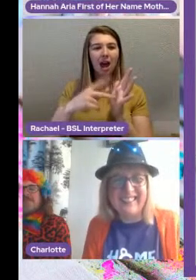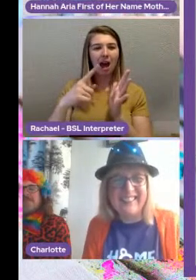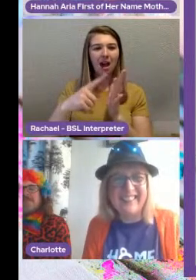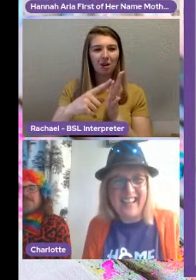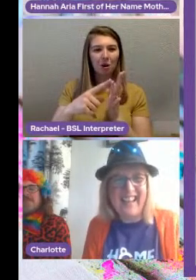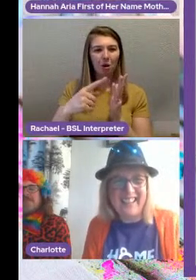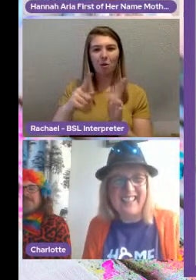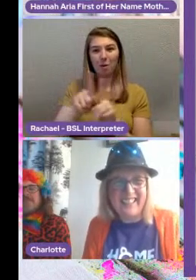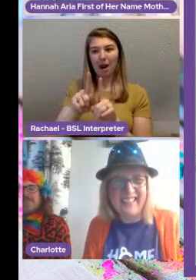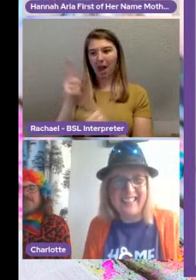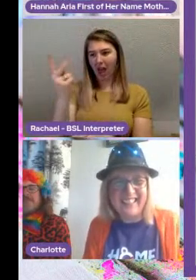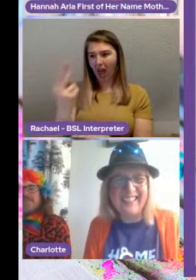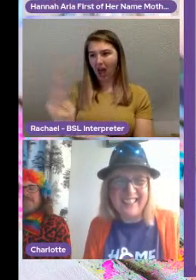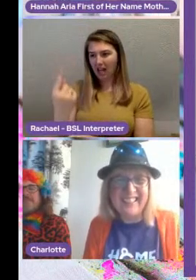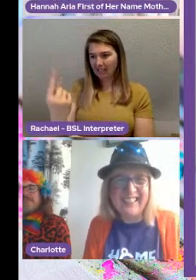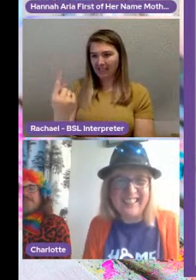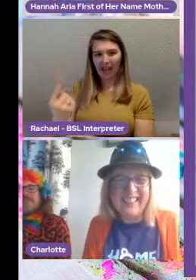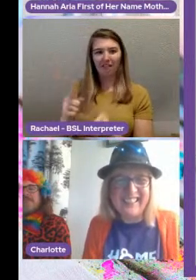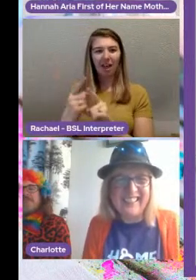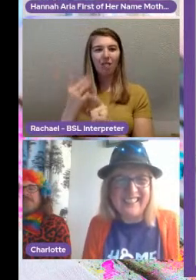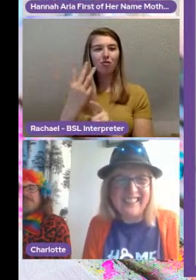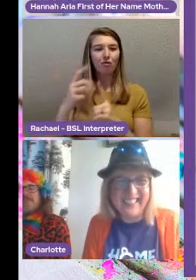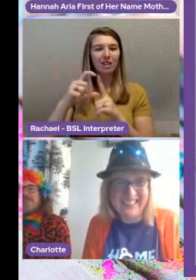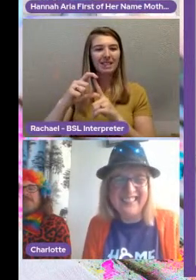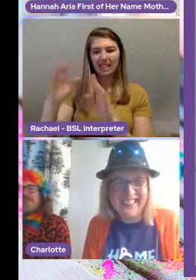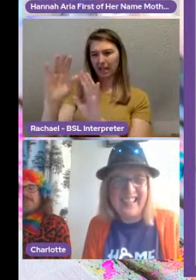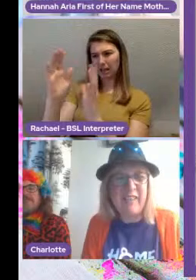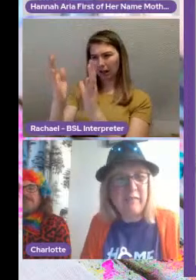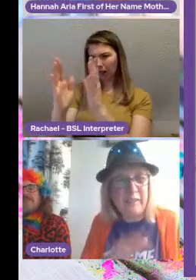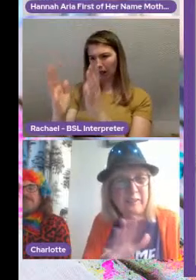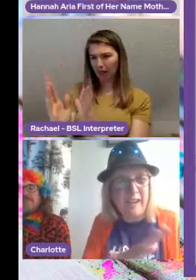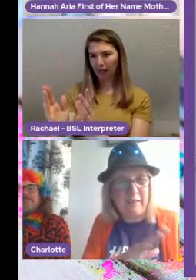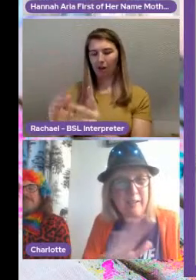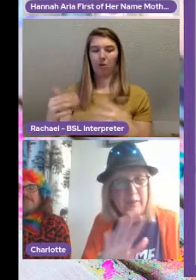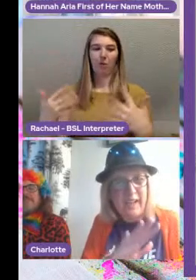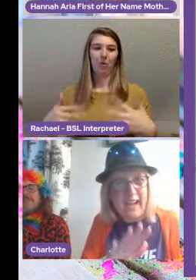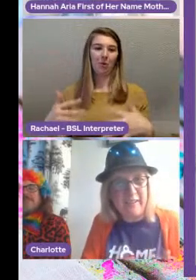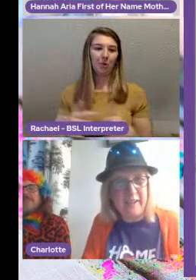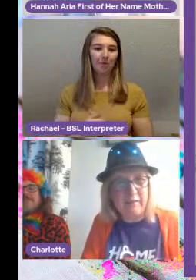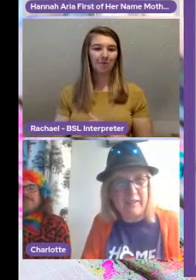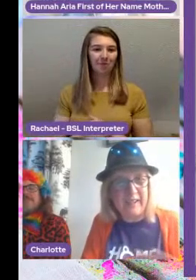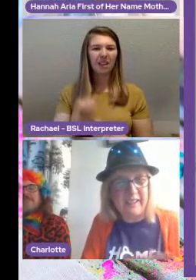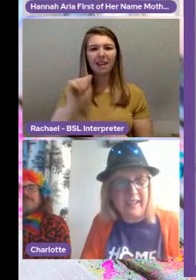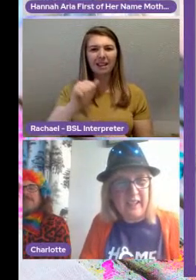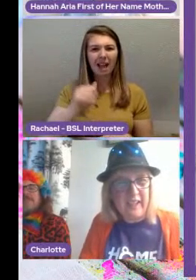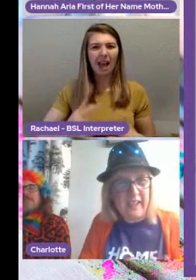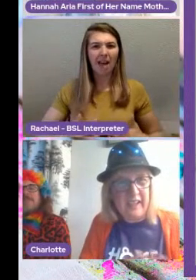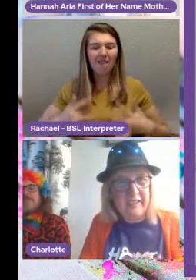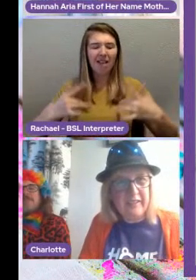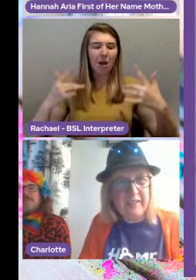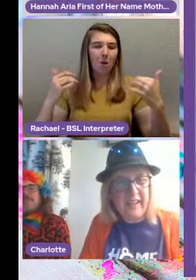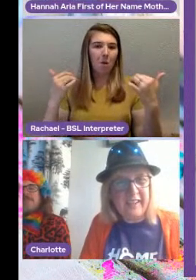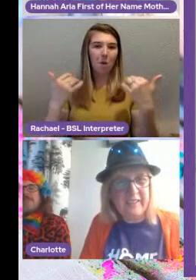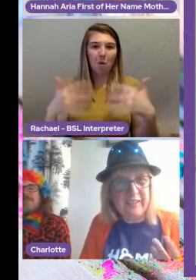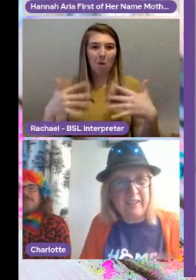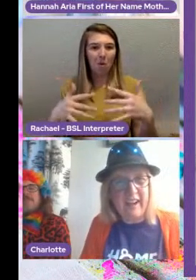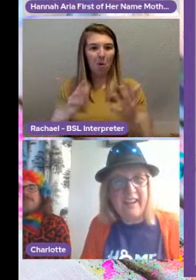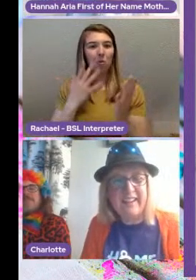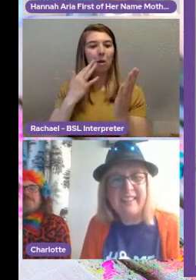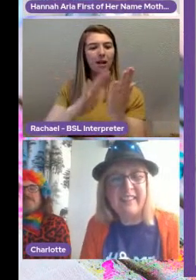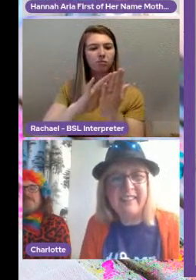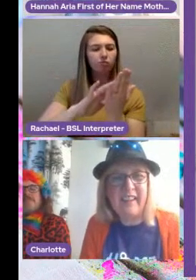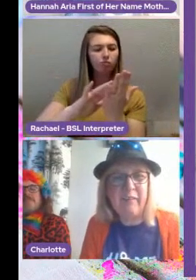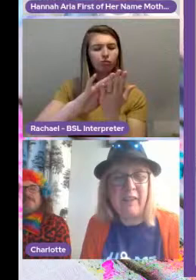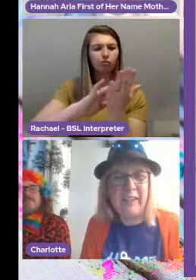because it's almost like a three-dimensional textured sculpture, isn't it? And it feels great when you put your hands over it. Yeah. Texture's